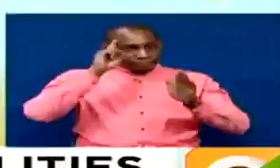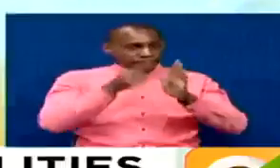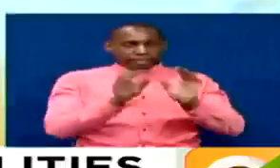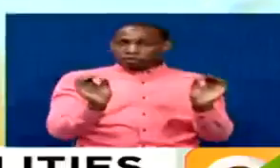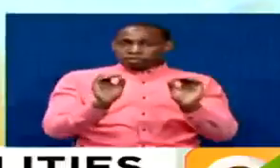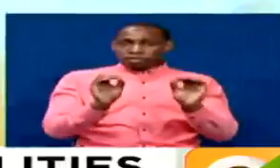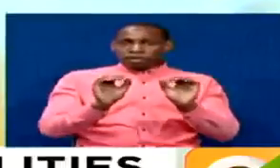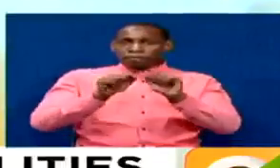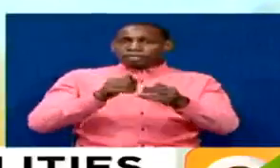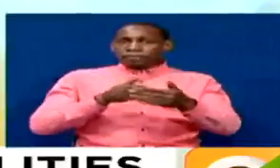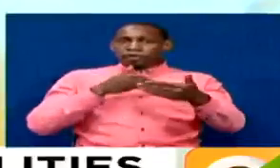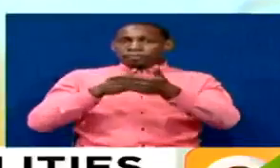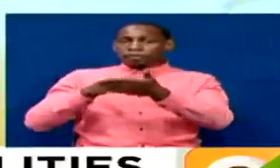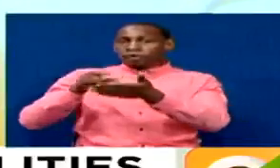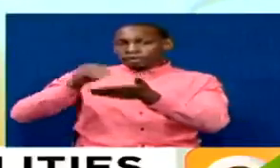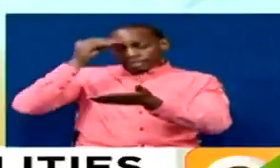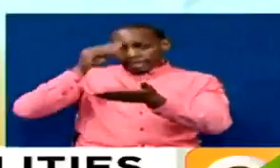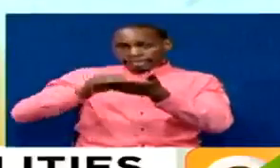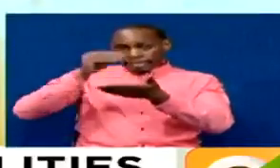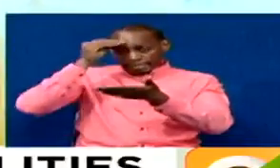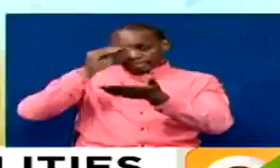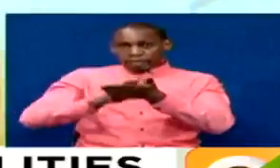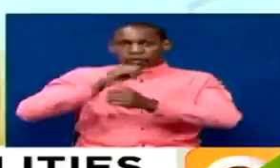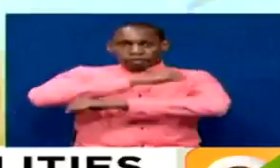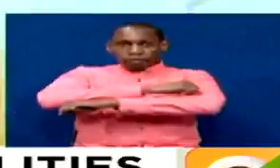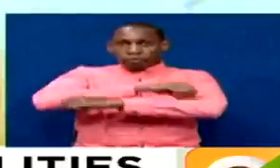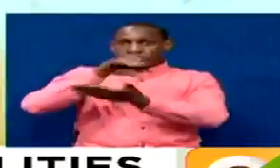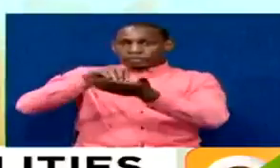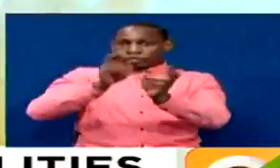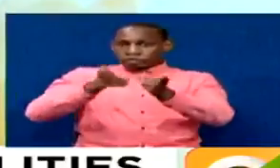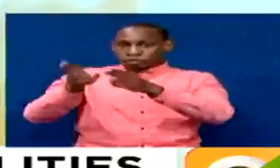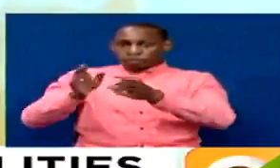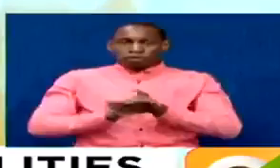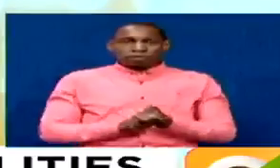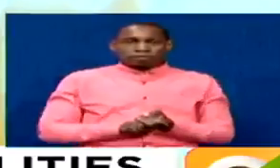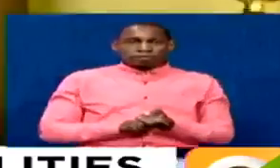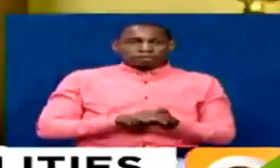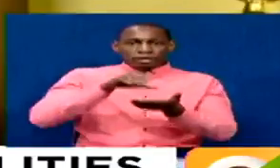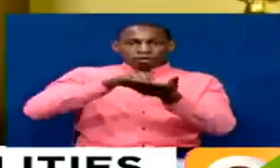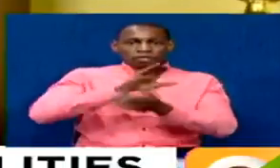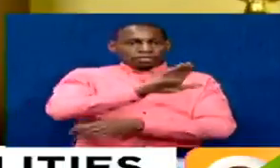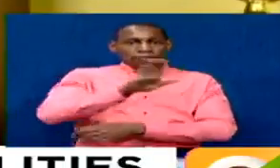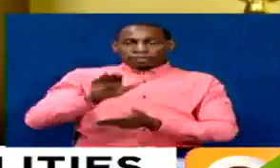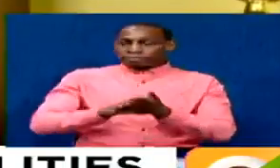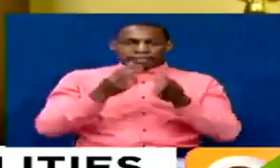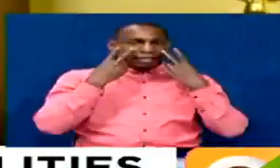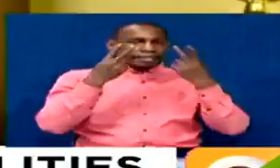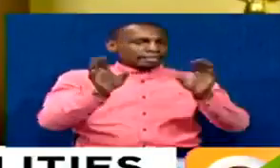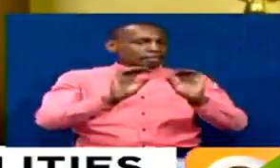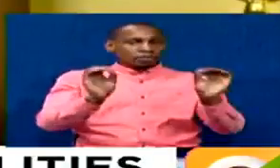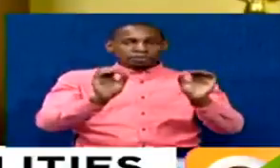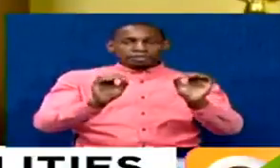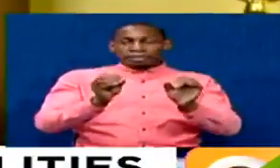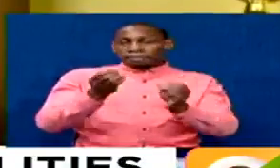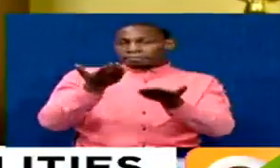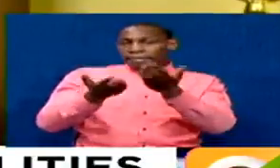unidentified, can impede learning in mainstream learning settings. These conditions go unnoticed, and maybe